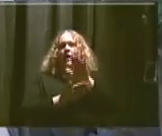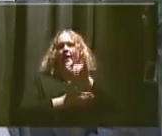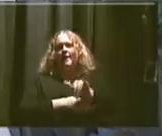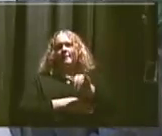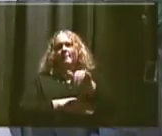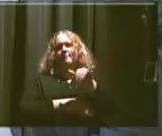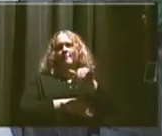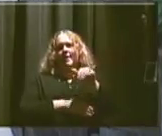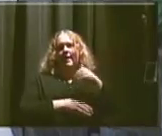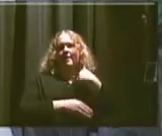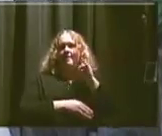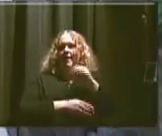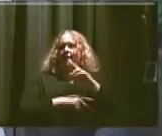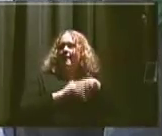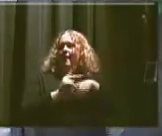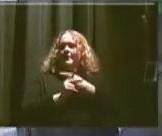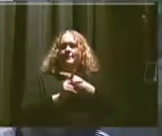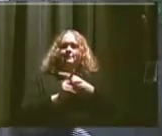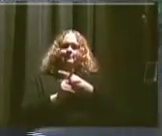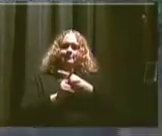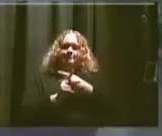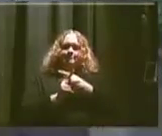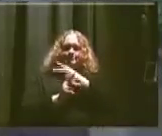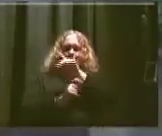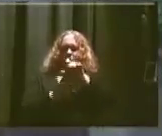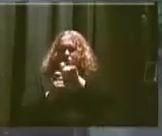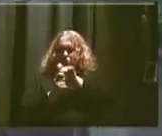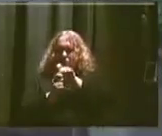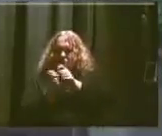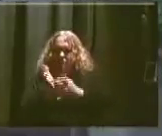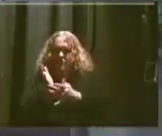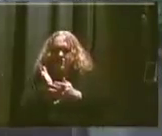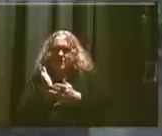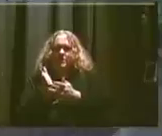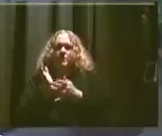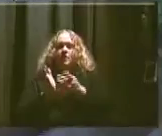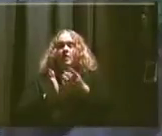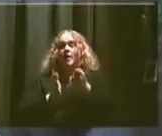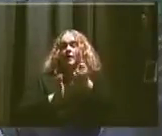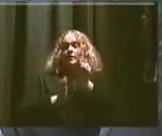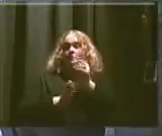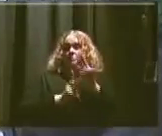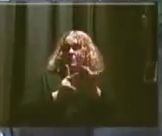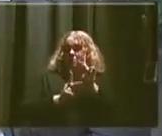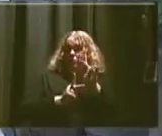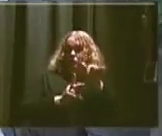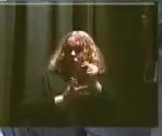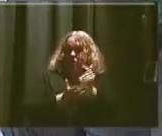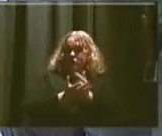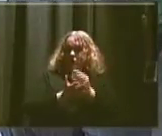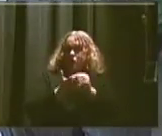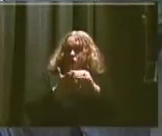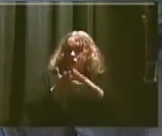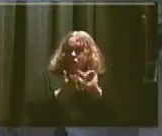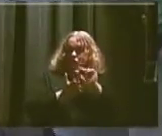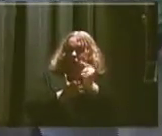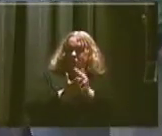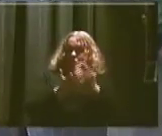comprehensive magnet. When kids leave out of here, in many cases, they're employable. For example, the nursing students have the